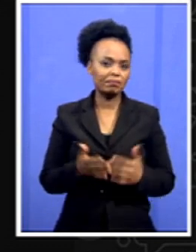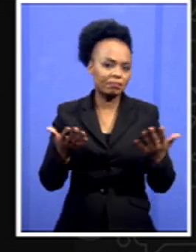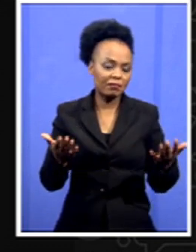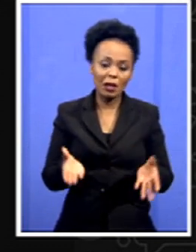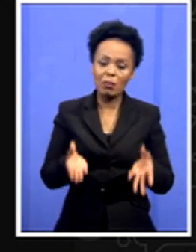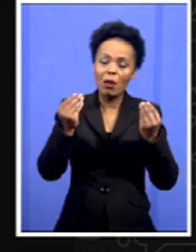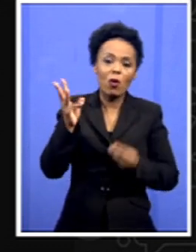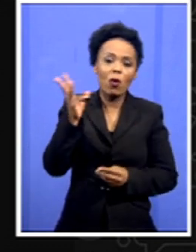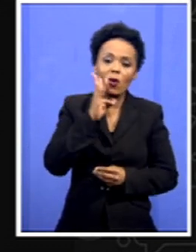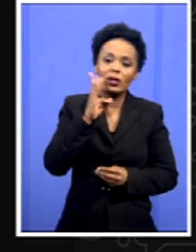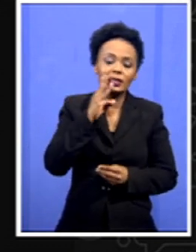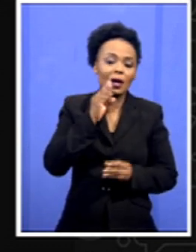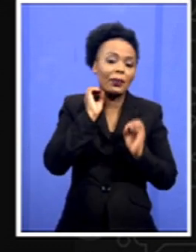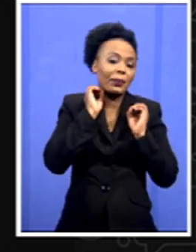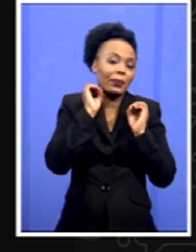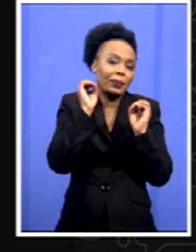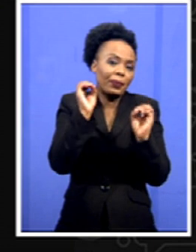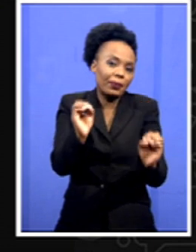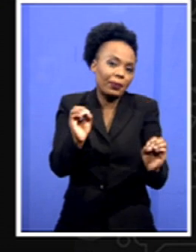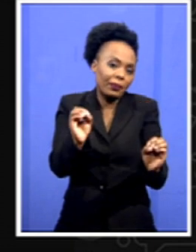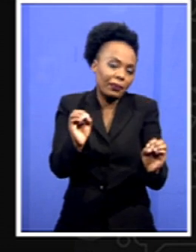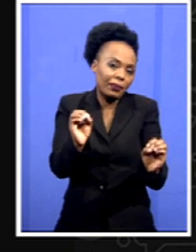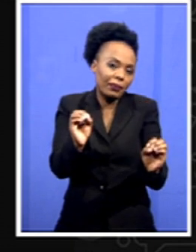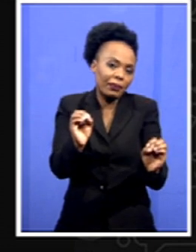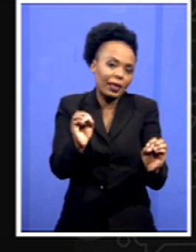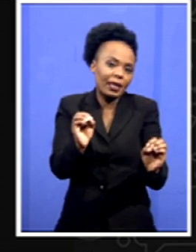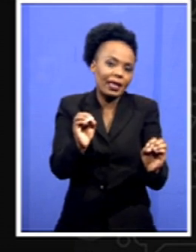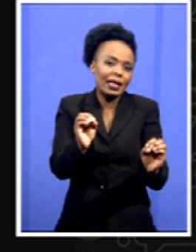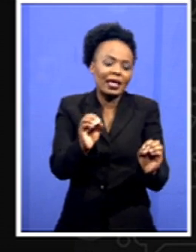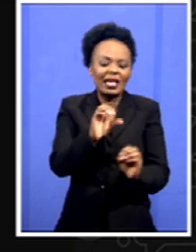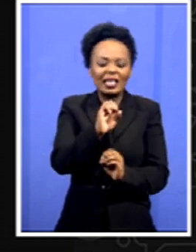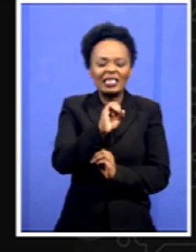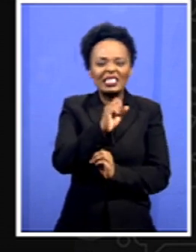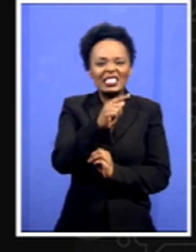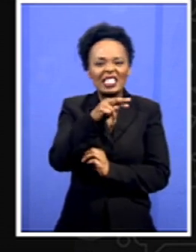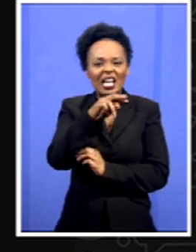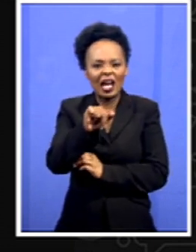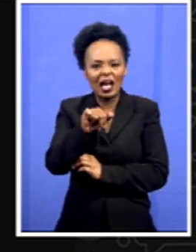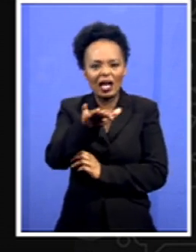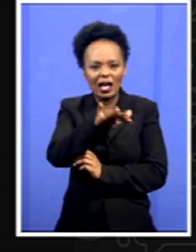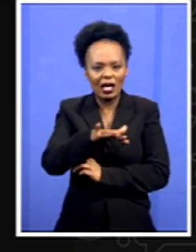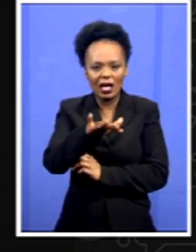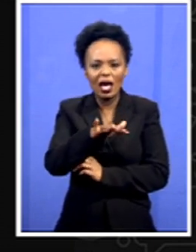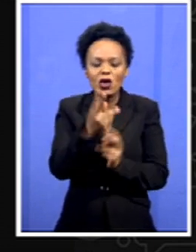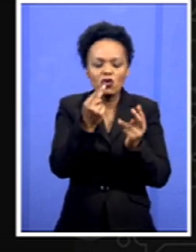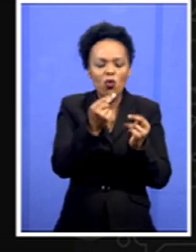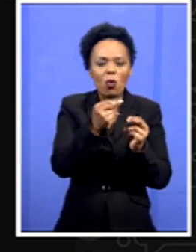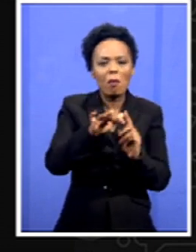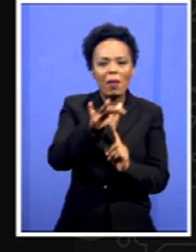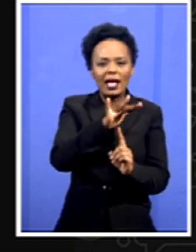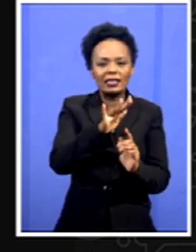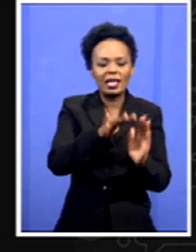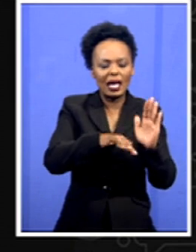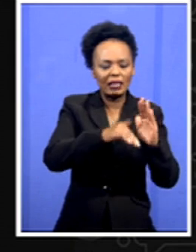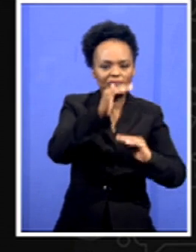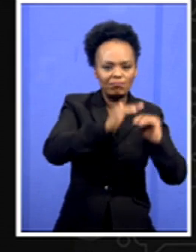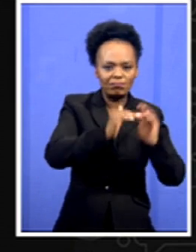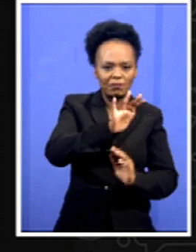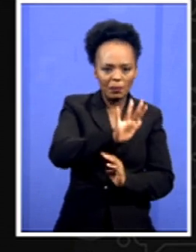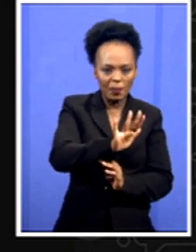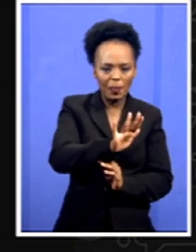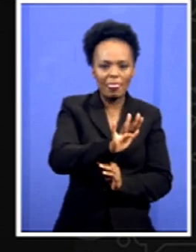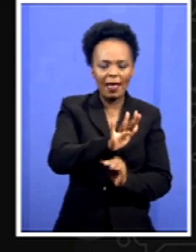water. Shinga, it's a big village. It's got new place which we have developed. So